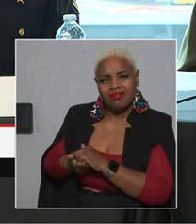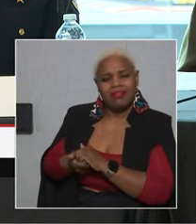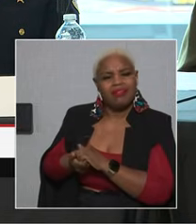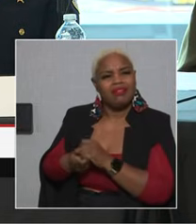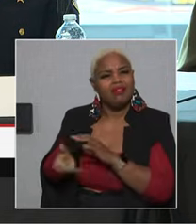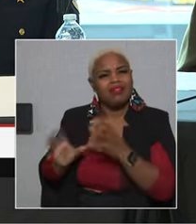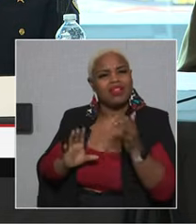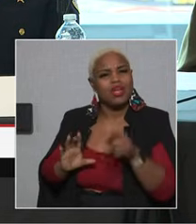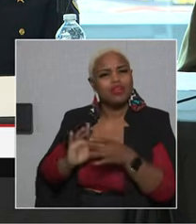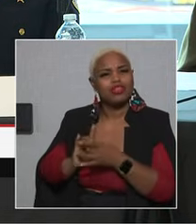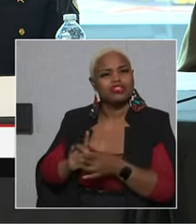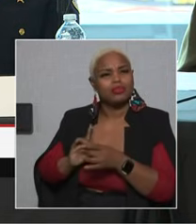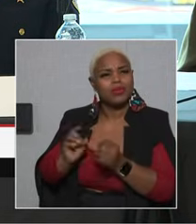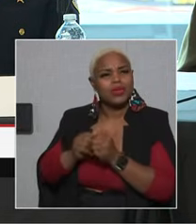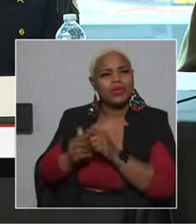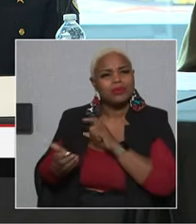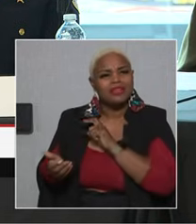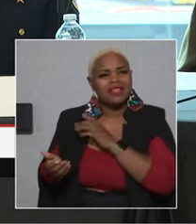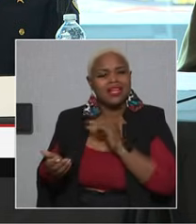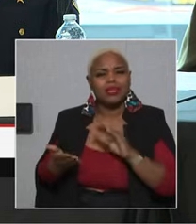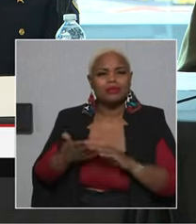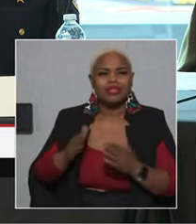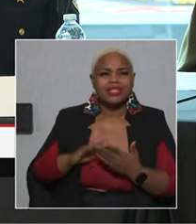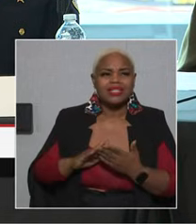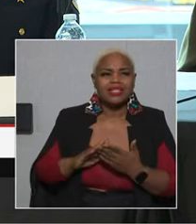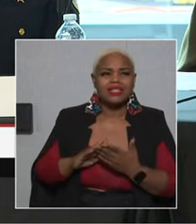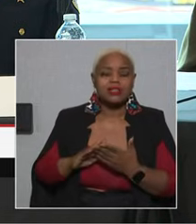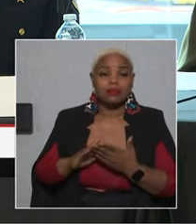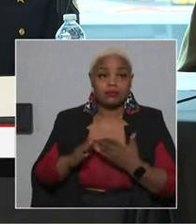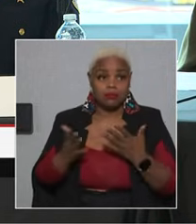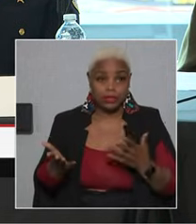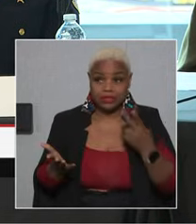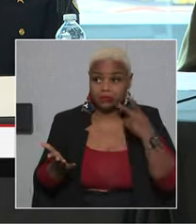and the community. So what was the rationale in